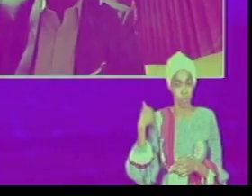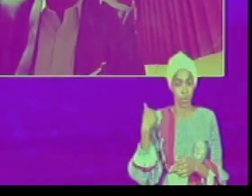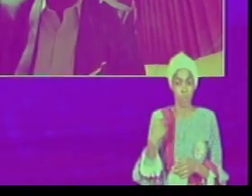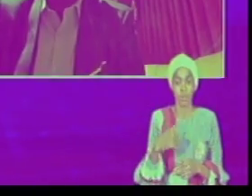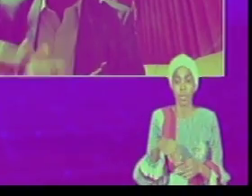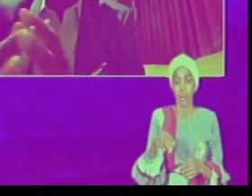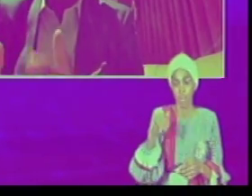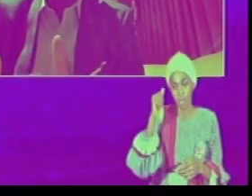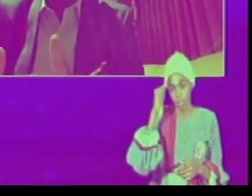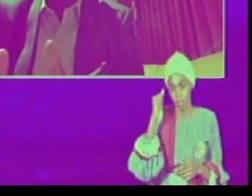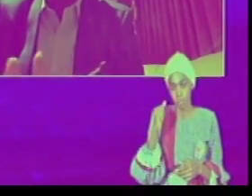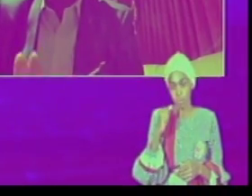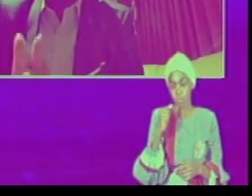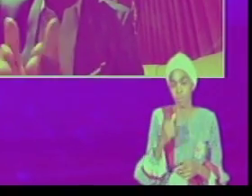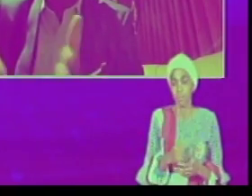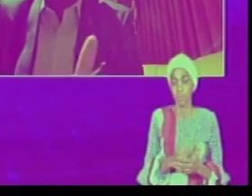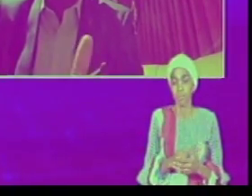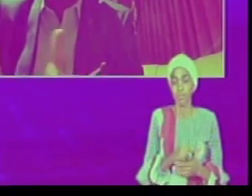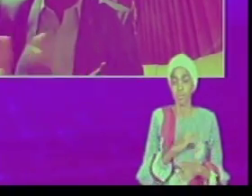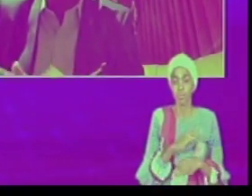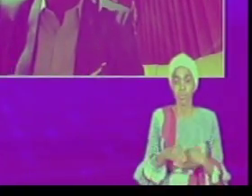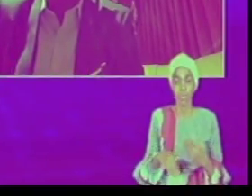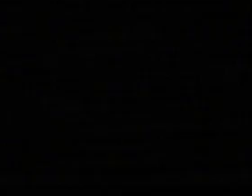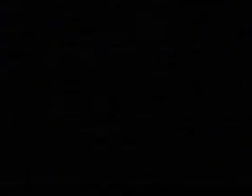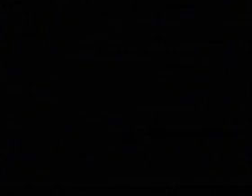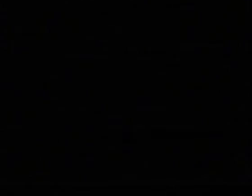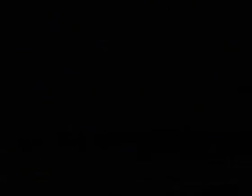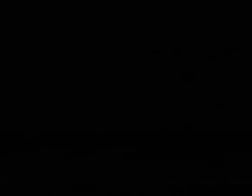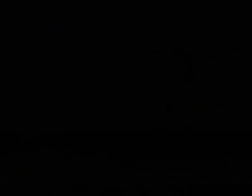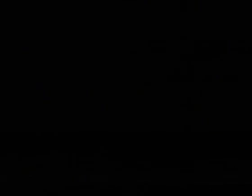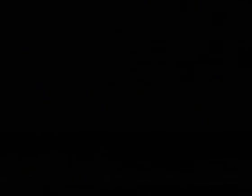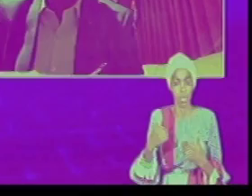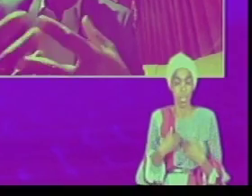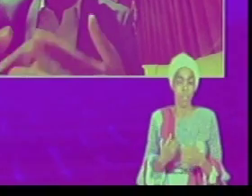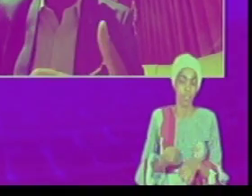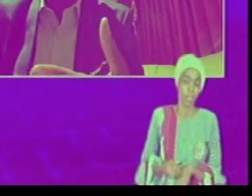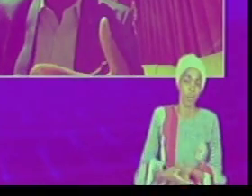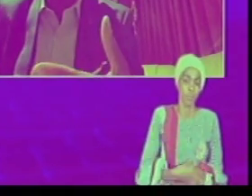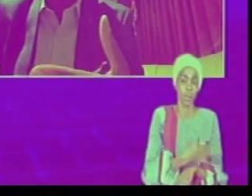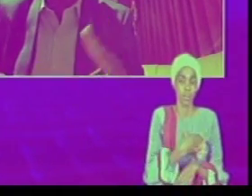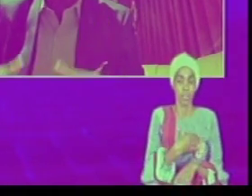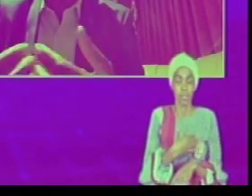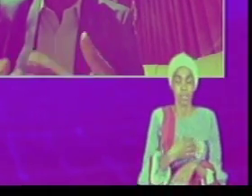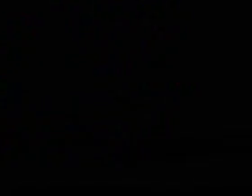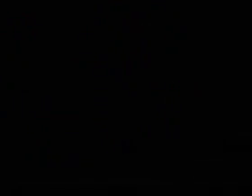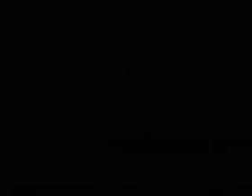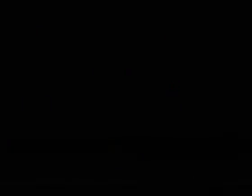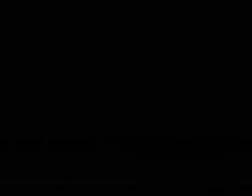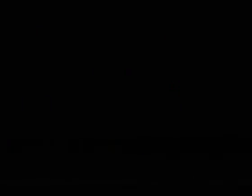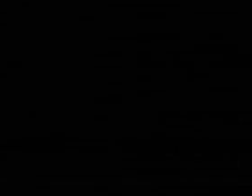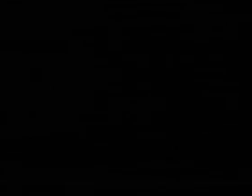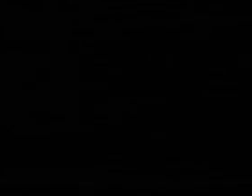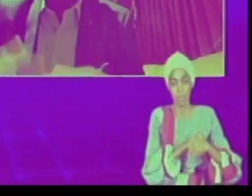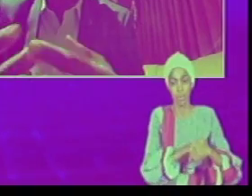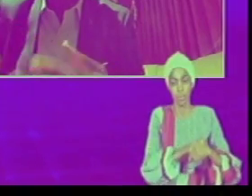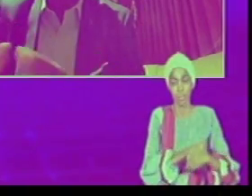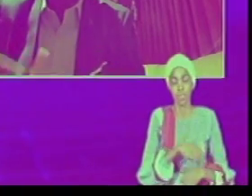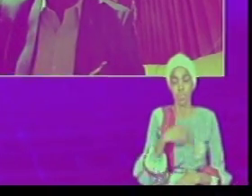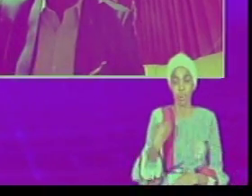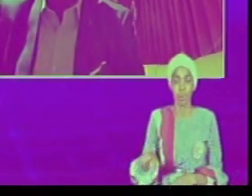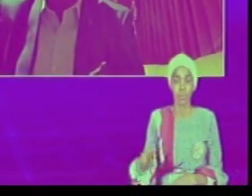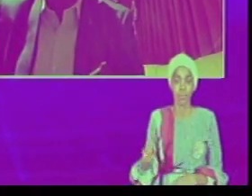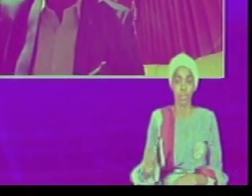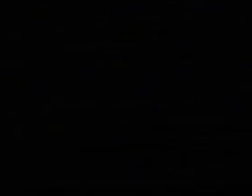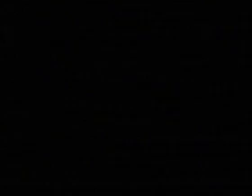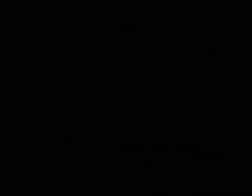dad. All these have impact on the stability of the young people, on their